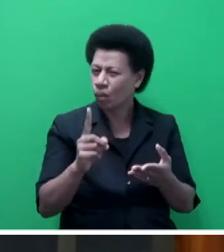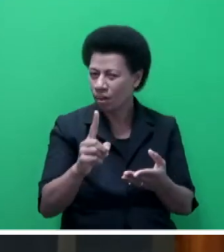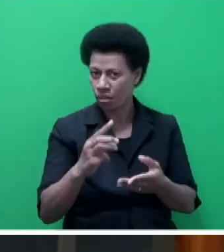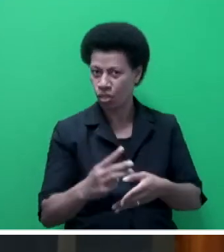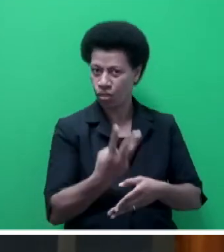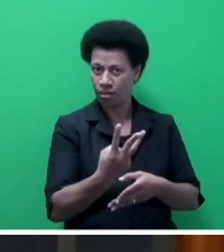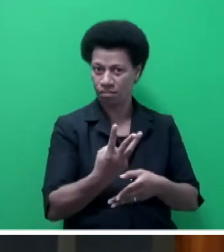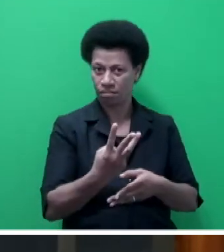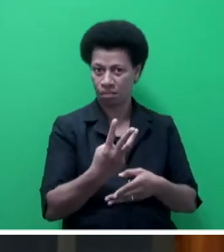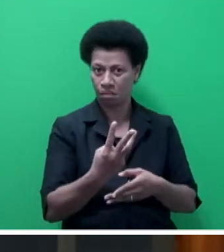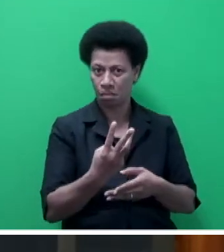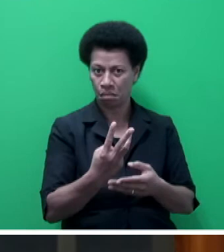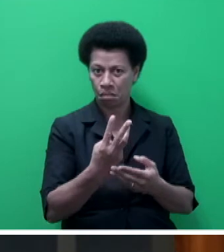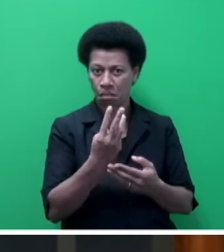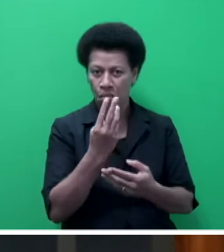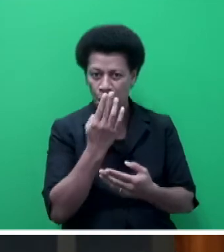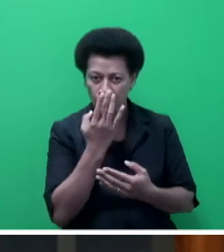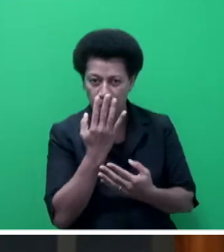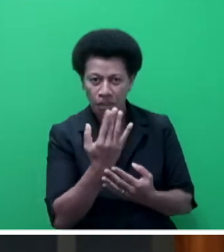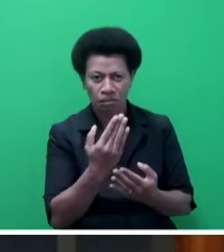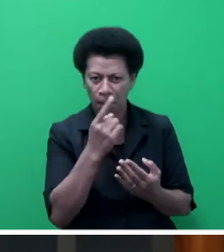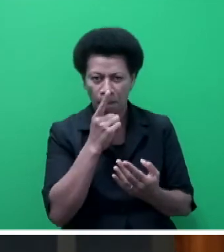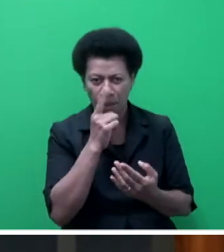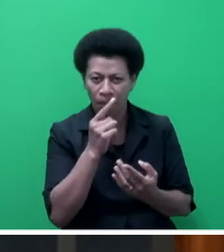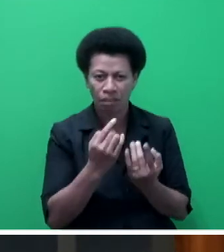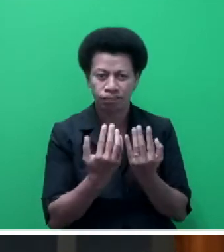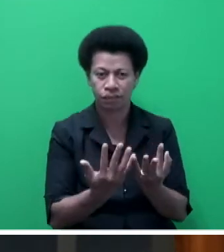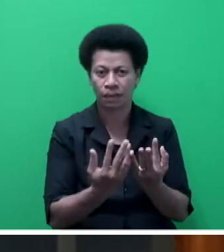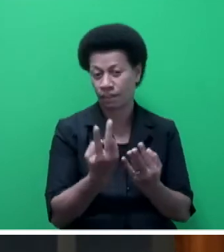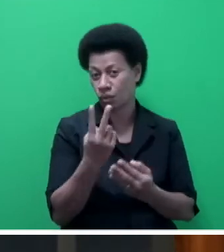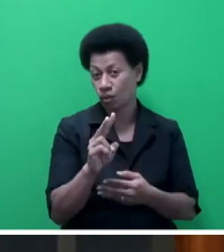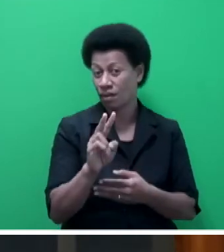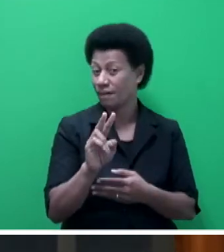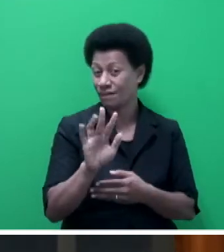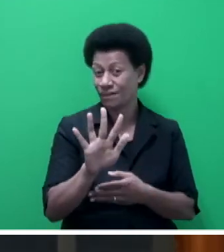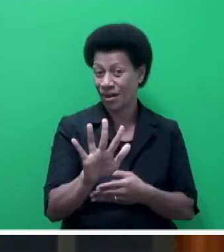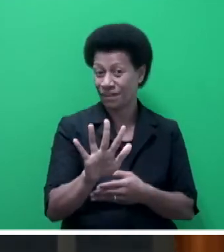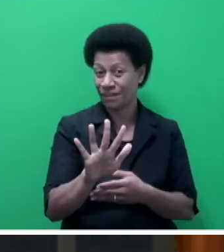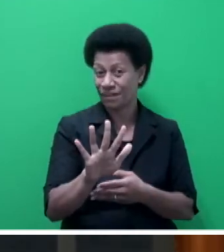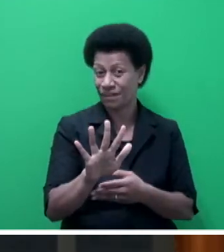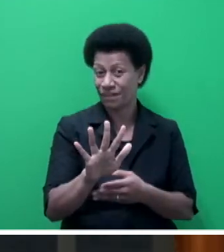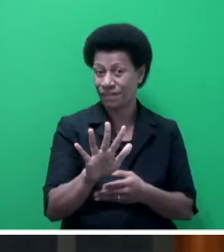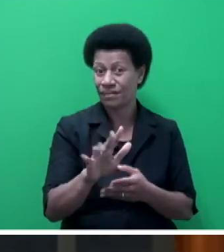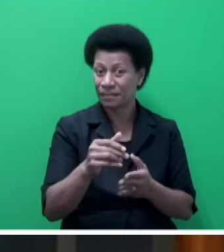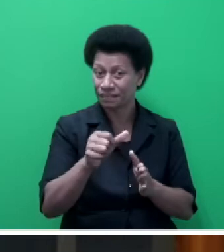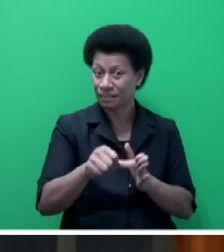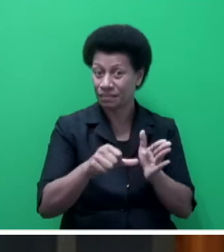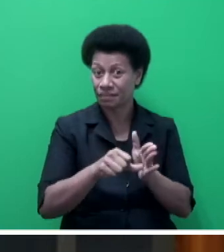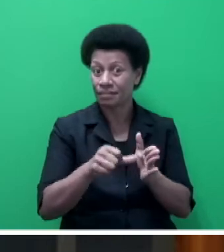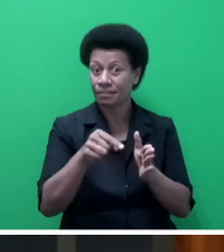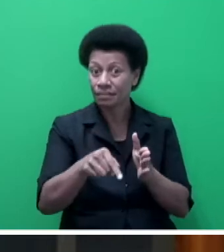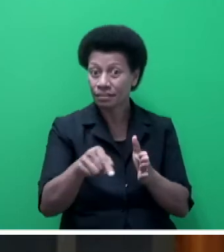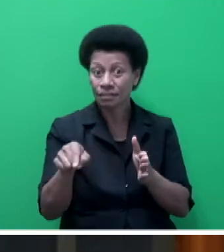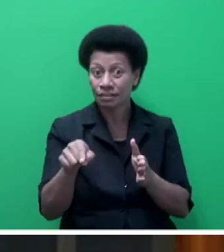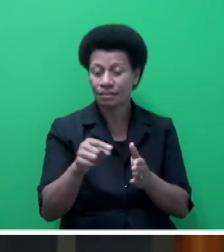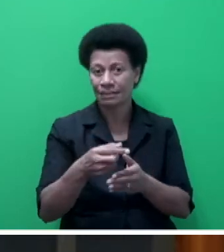The median age of Fiji's population is 27.5 years, and 70% of Fiji's population